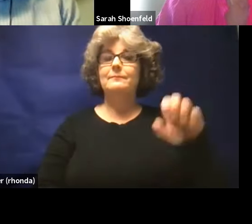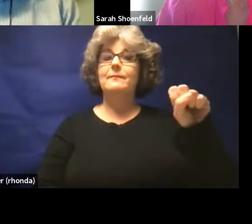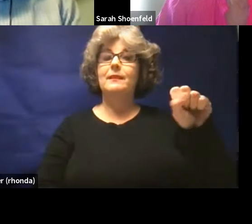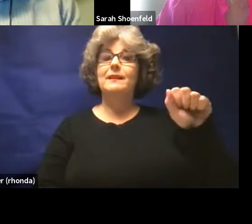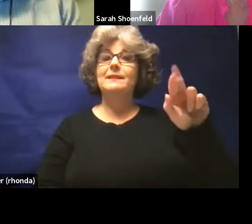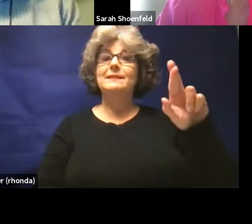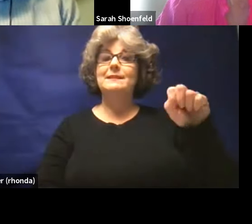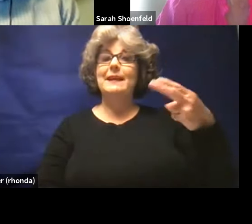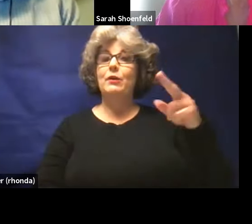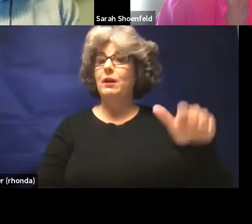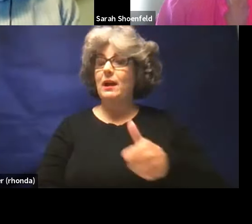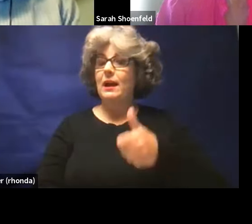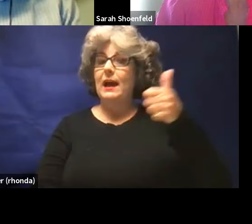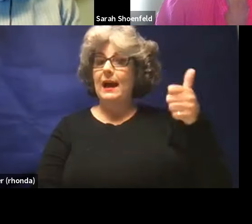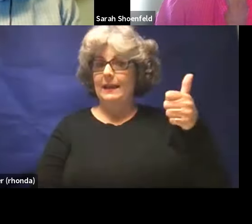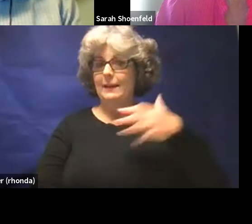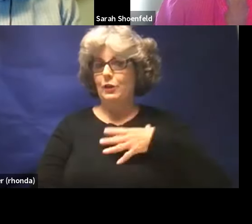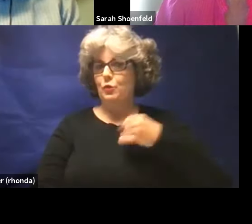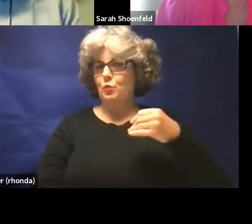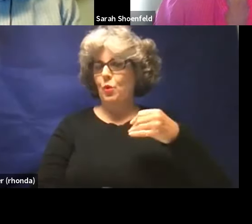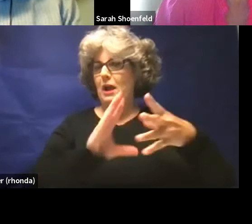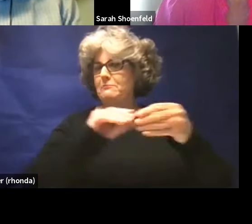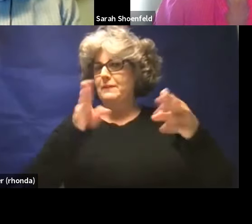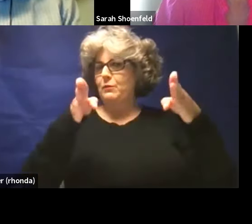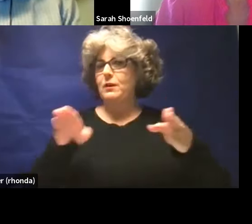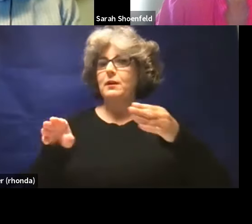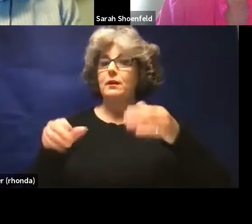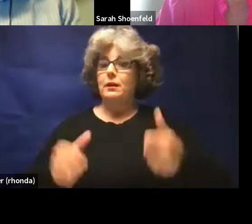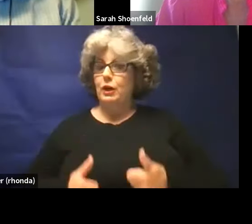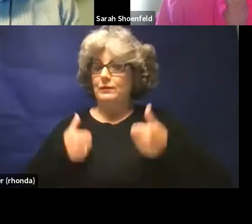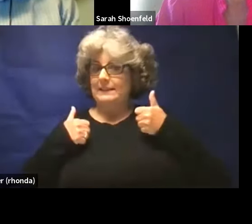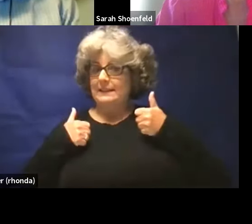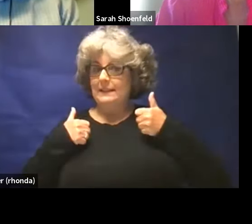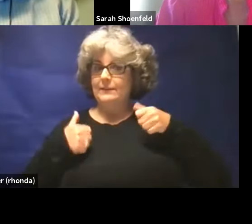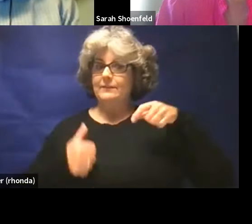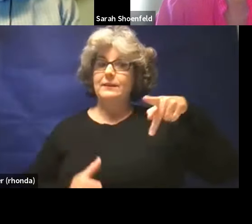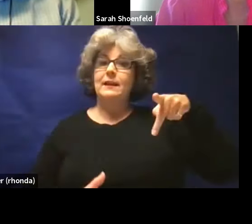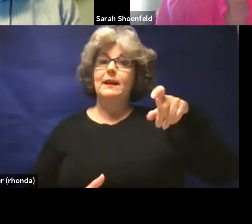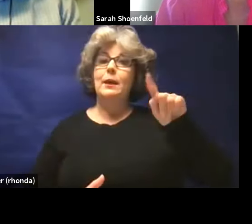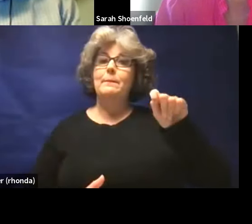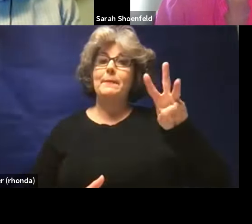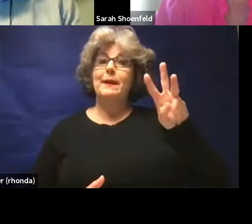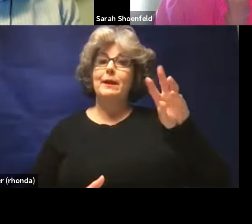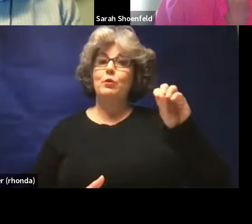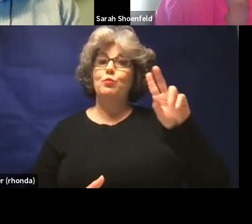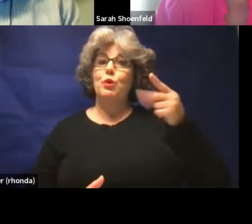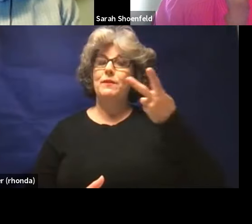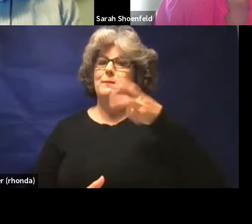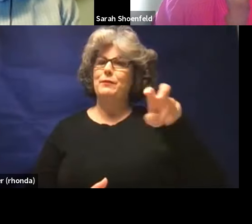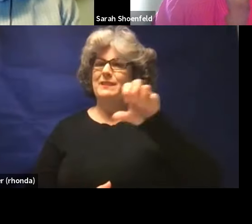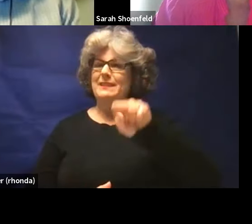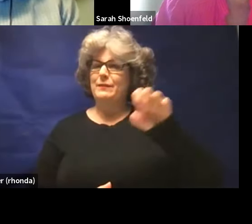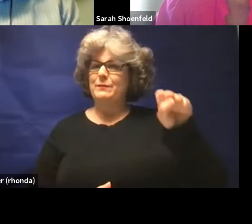Another one of our white narrators whose family lived in Petworth and moved to Silver Spring in the 1950s